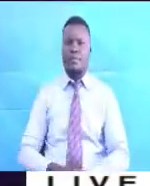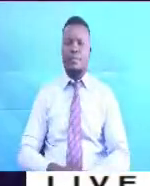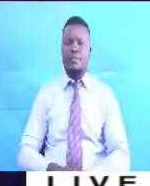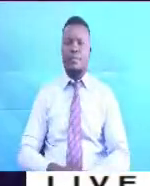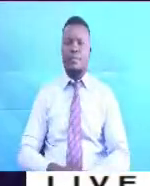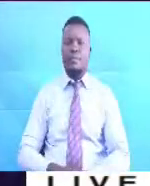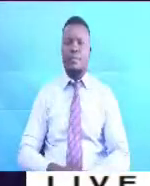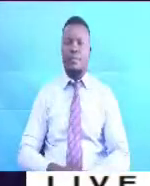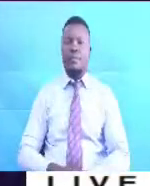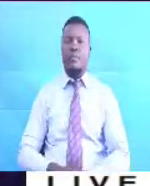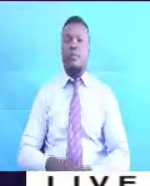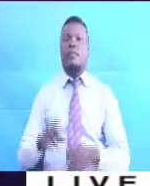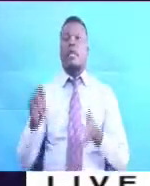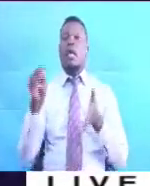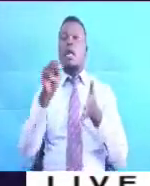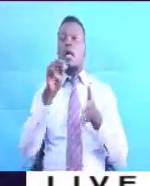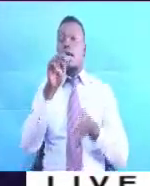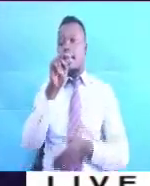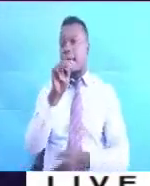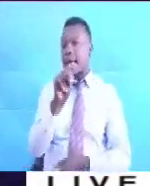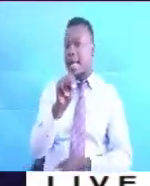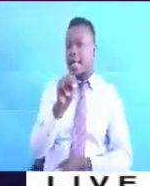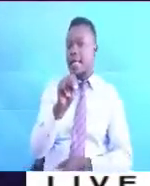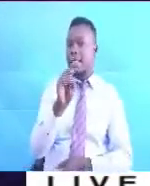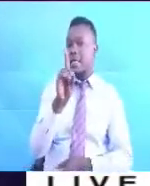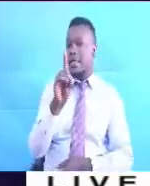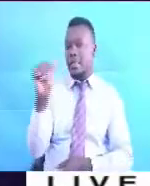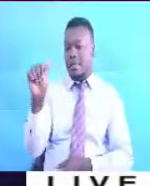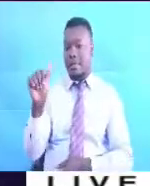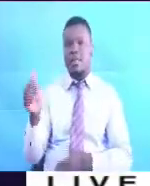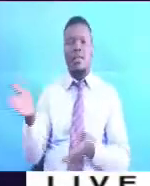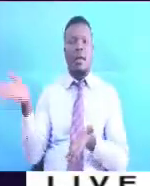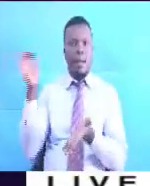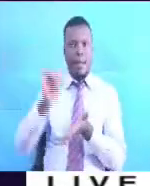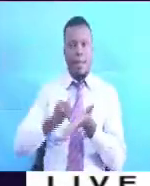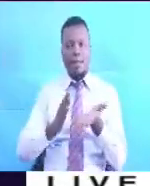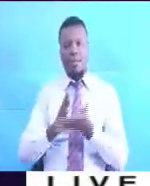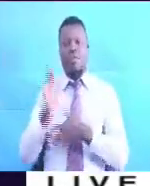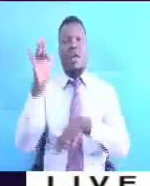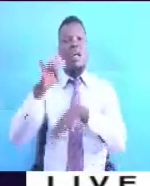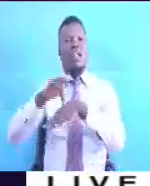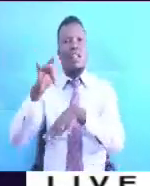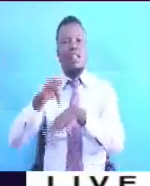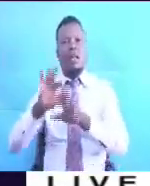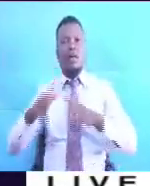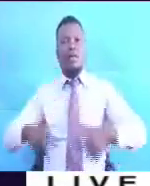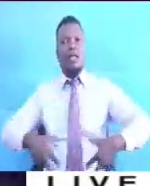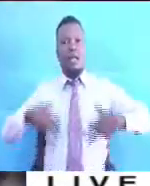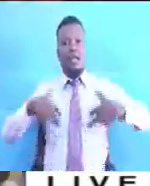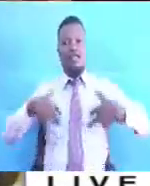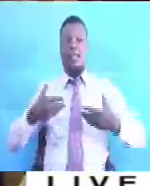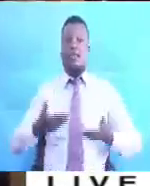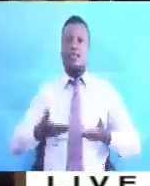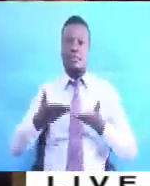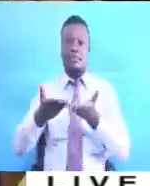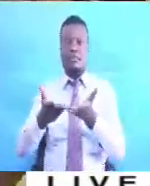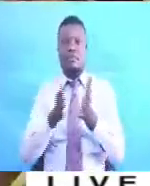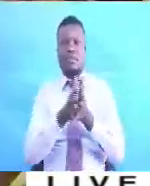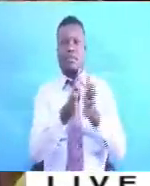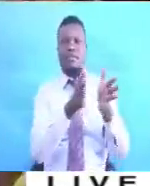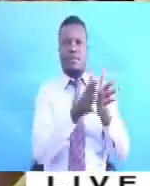And the National Drug Authority has embarked on a countrywide sensitization of health caregivers and